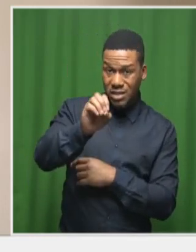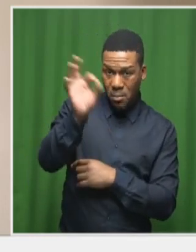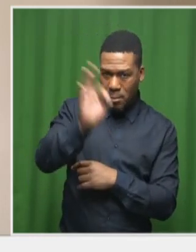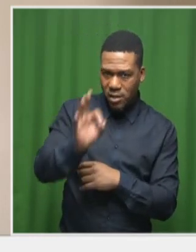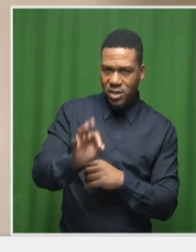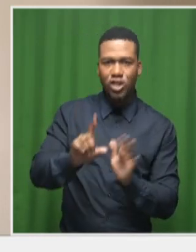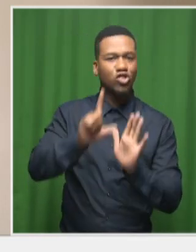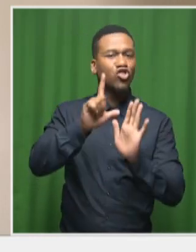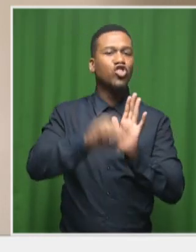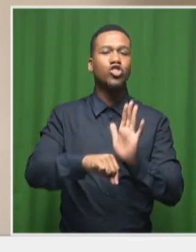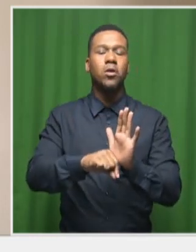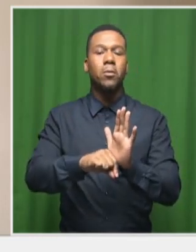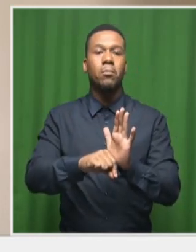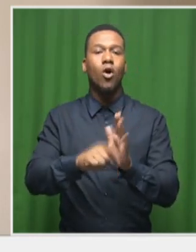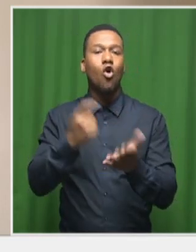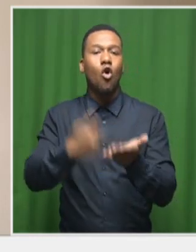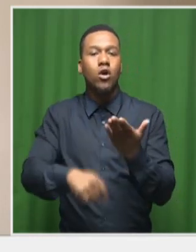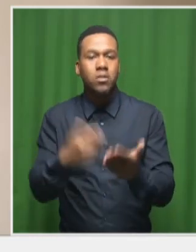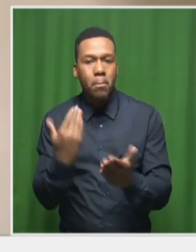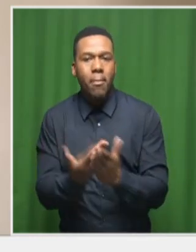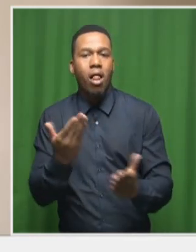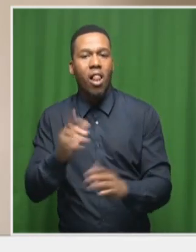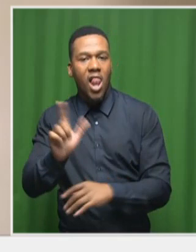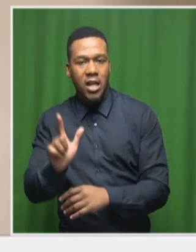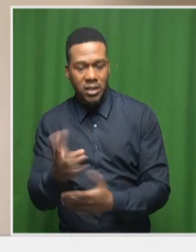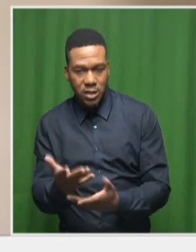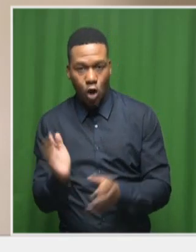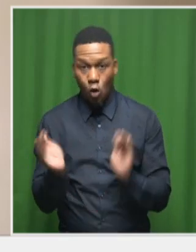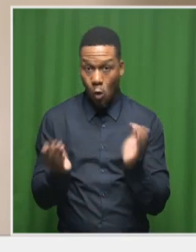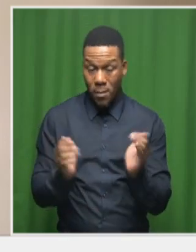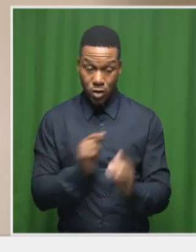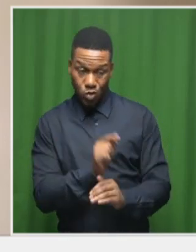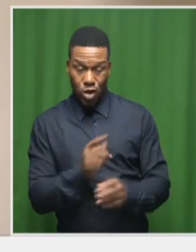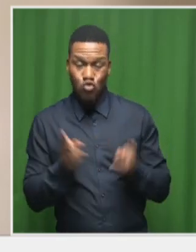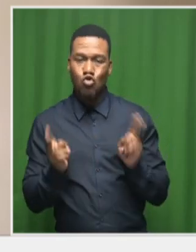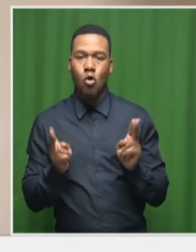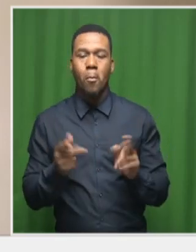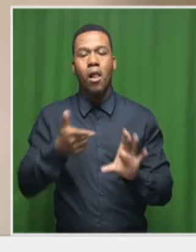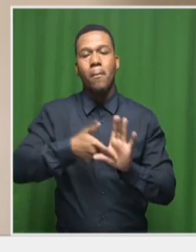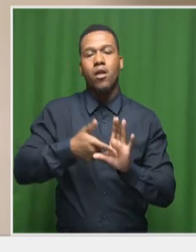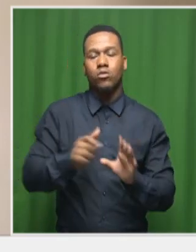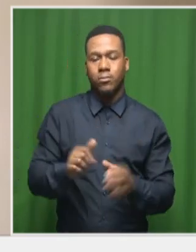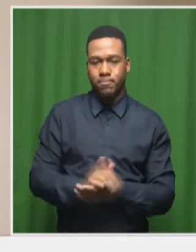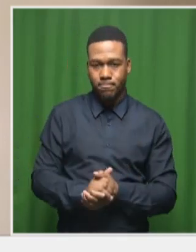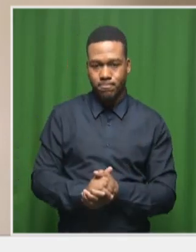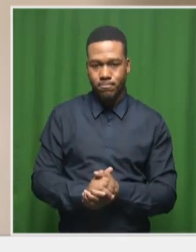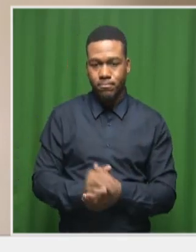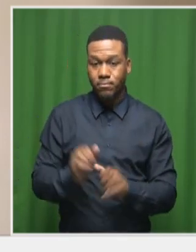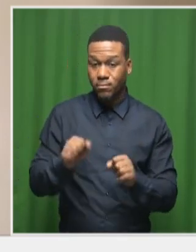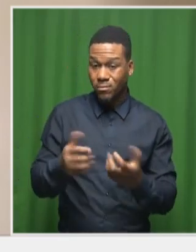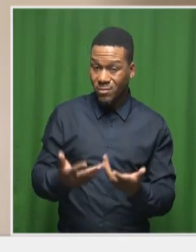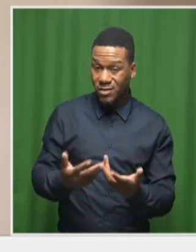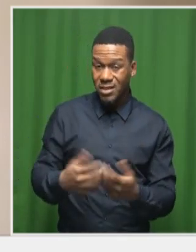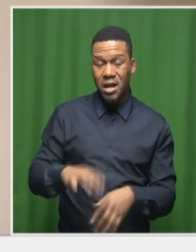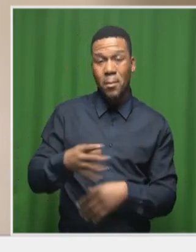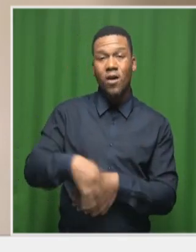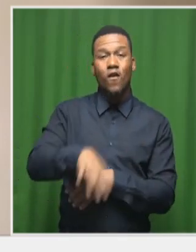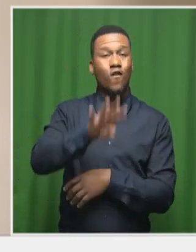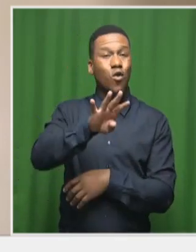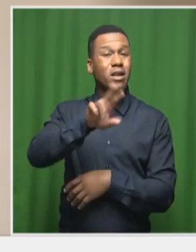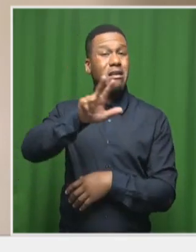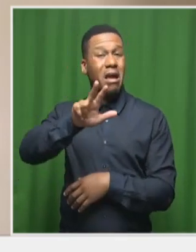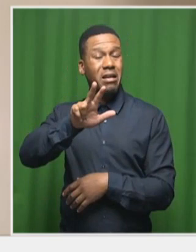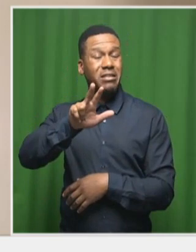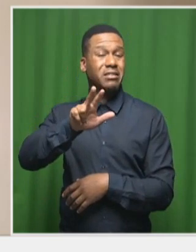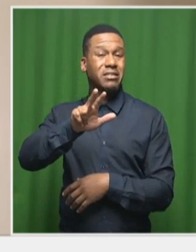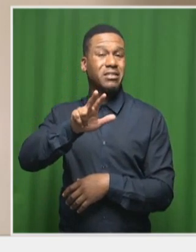cheaper cost per litre compared to petrol. And obviously, if you're getting that VAT portion back, you're up to 48-50% cheaper